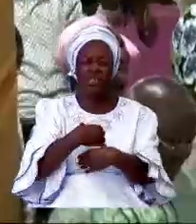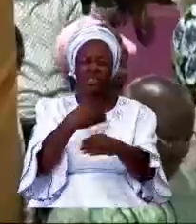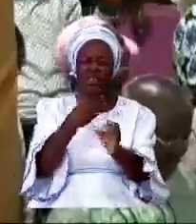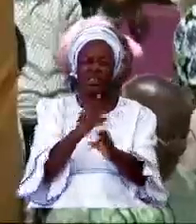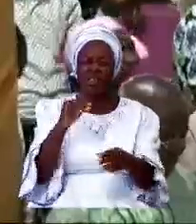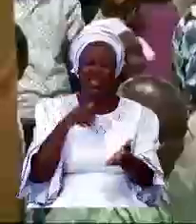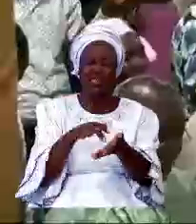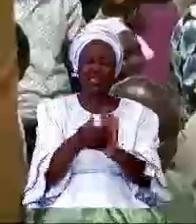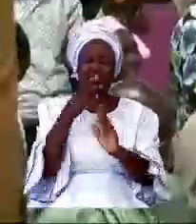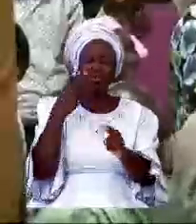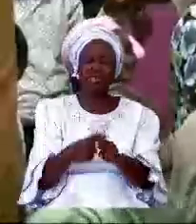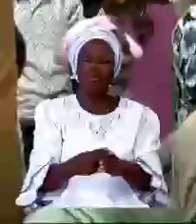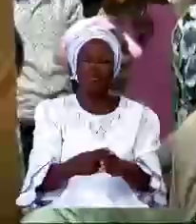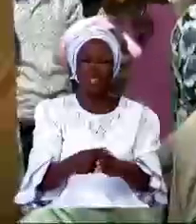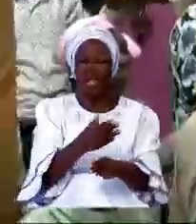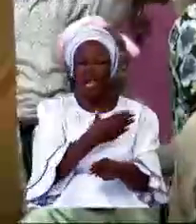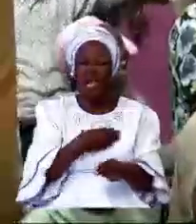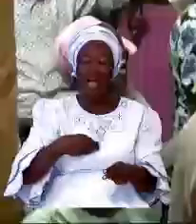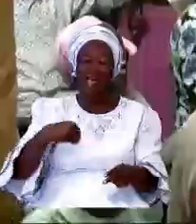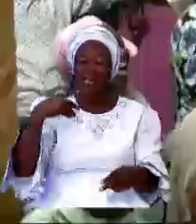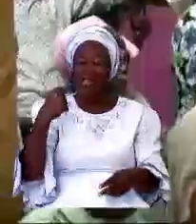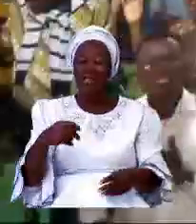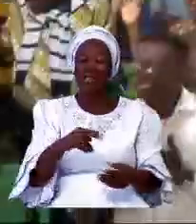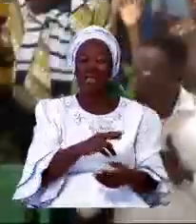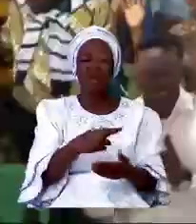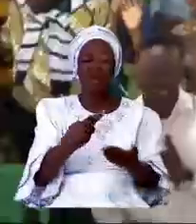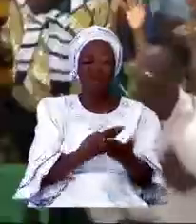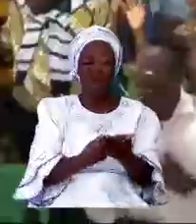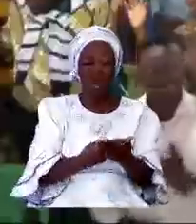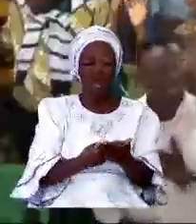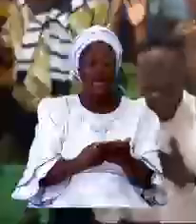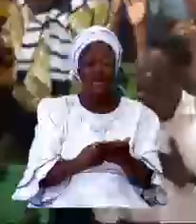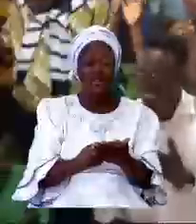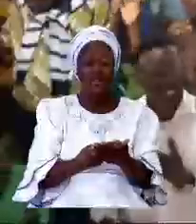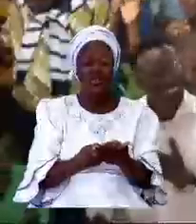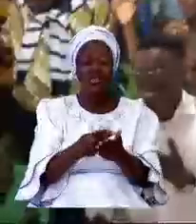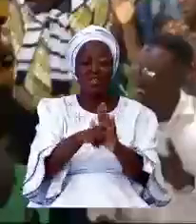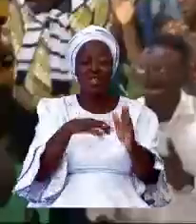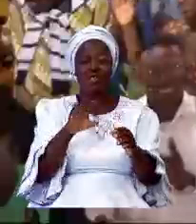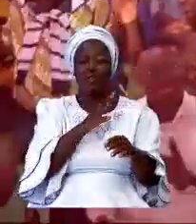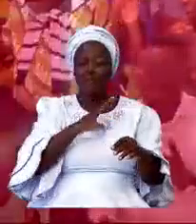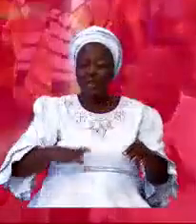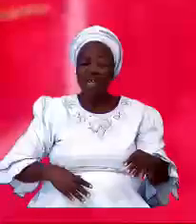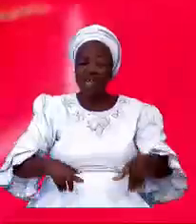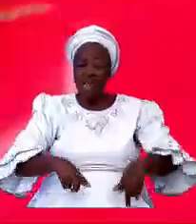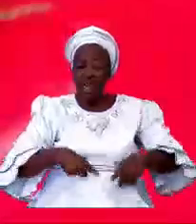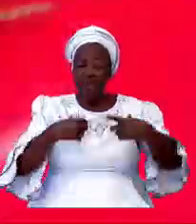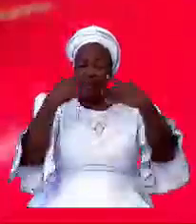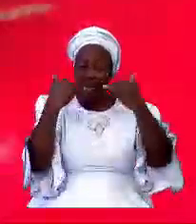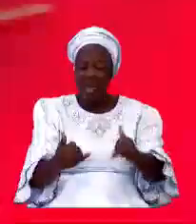renewed, we are regenerated. And the righteousness of